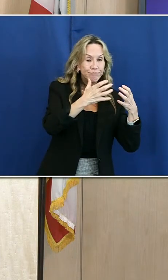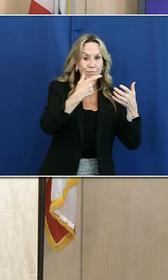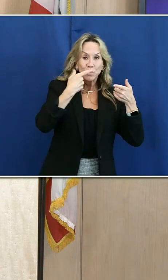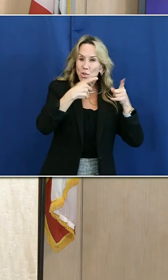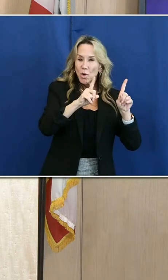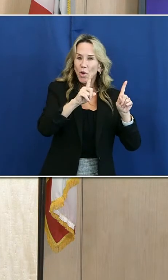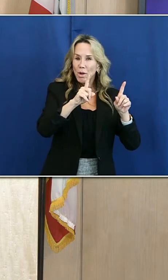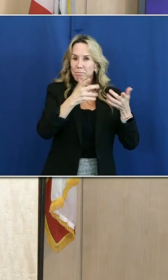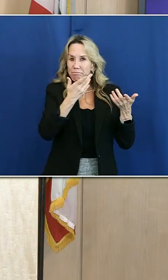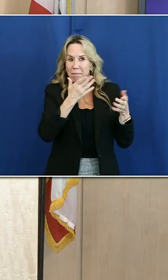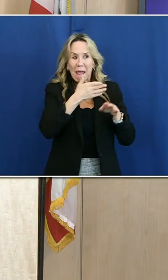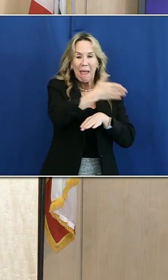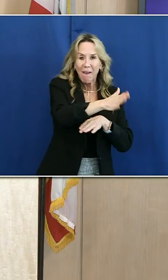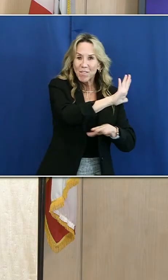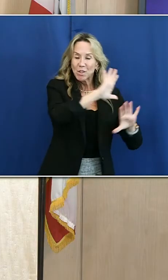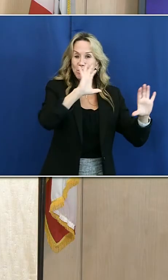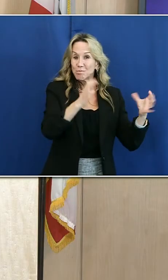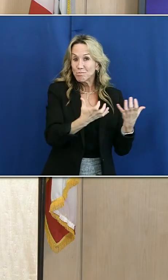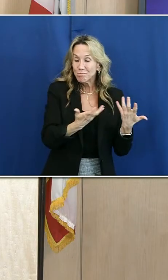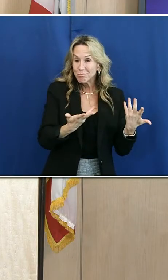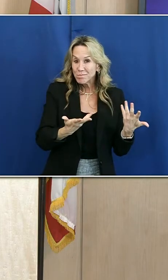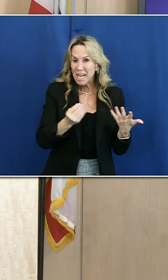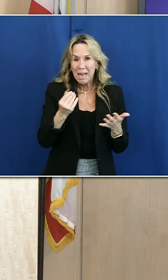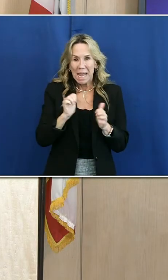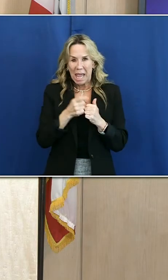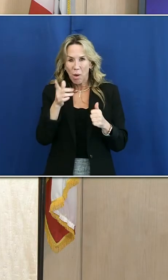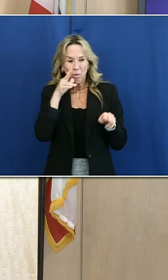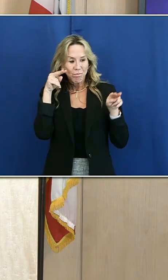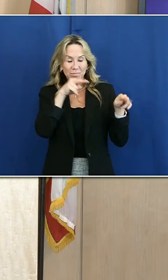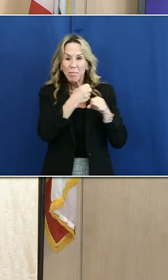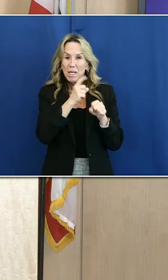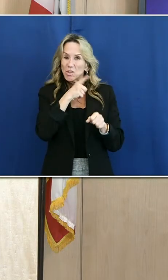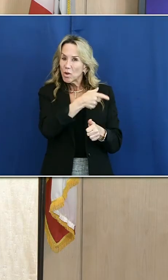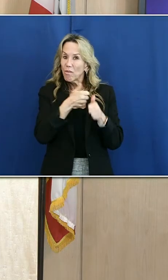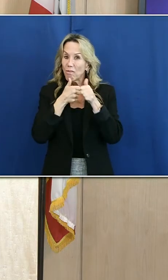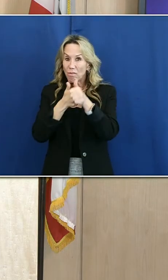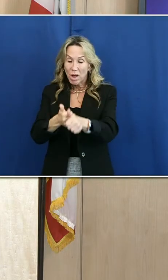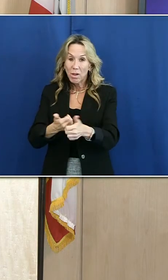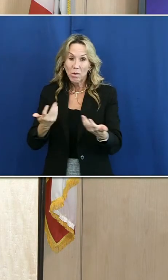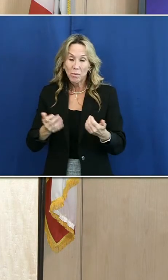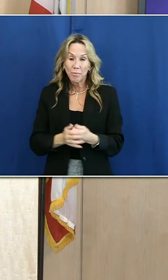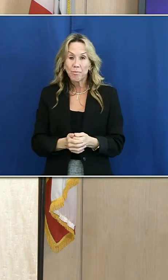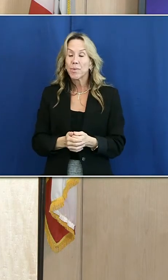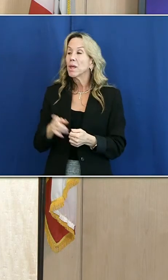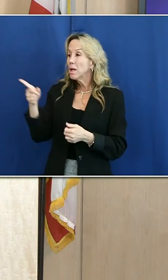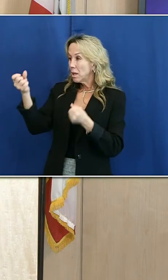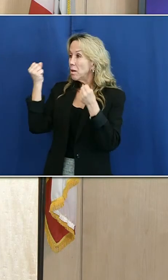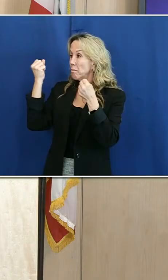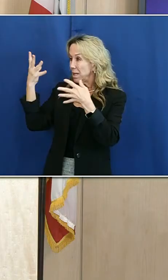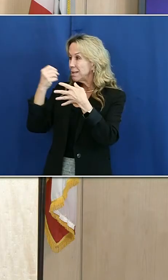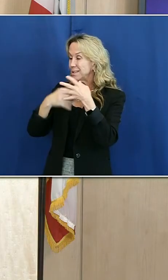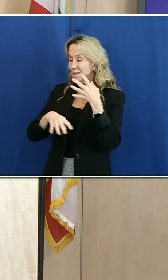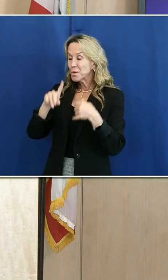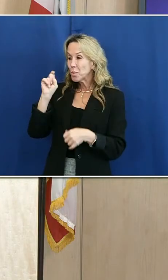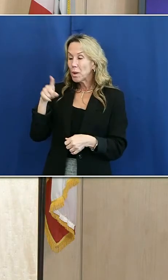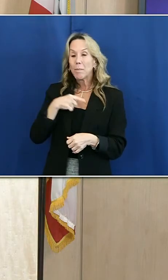of enforcement will be made? A lot of questions, but I would like to ask Gary Johnston to come back to the mic, and he